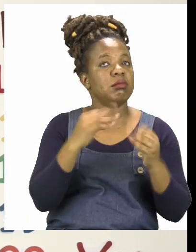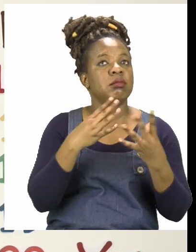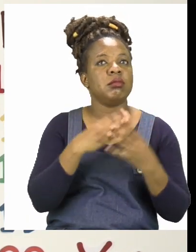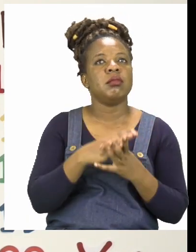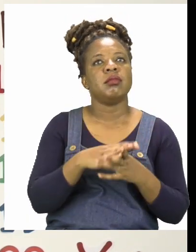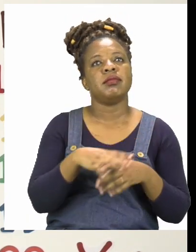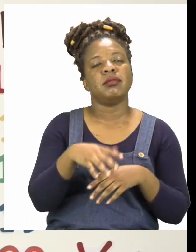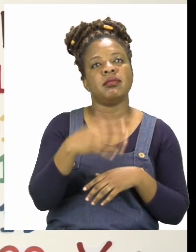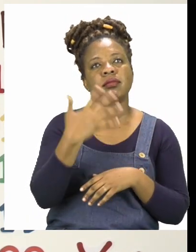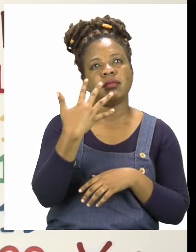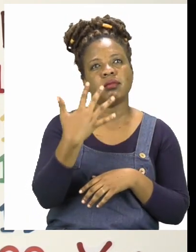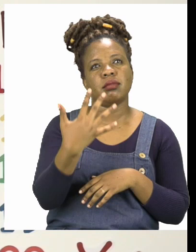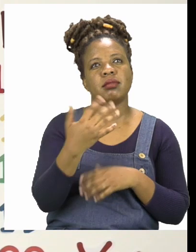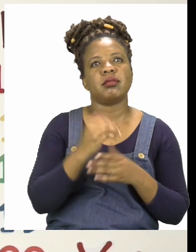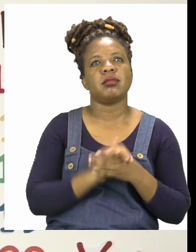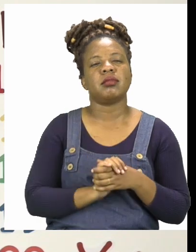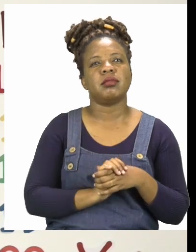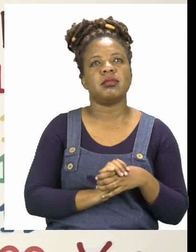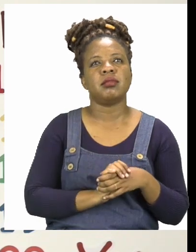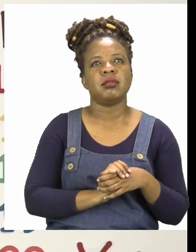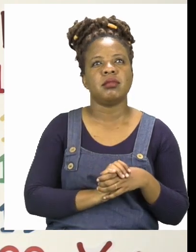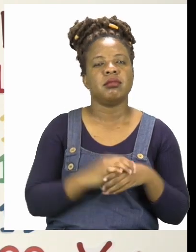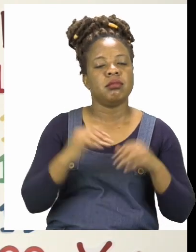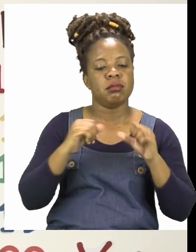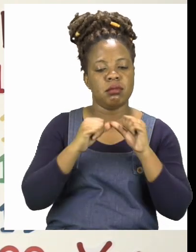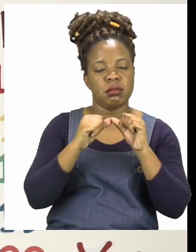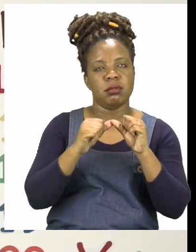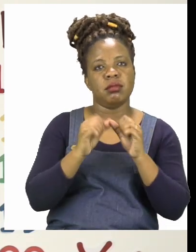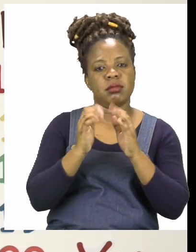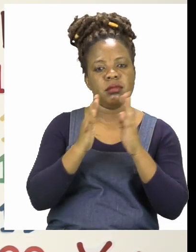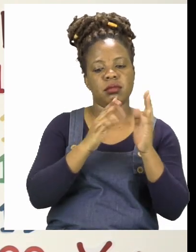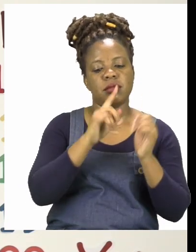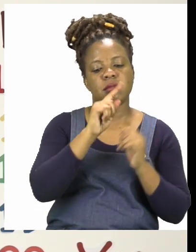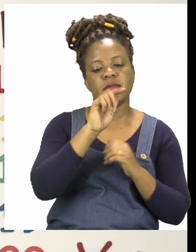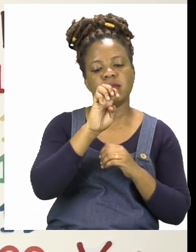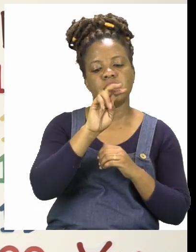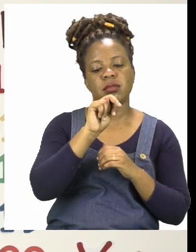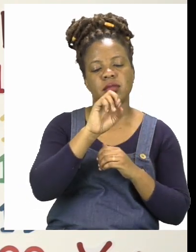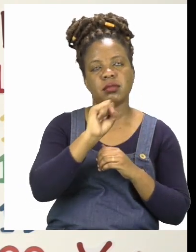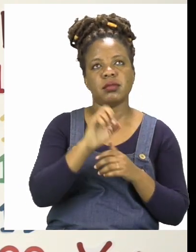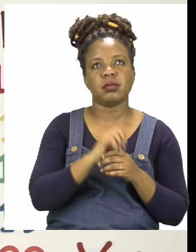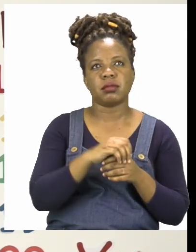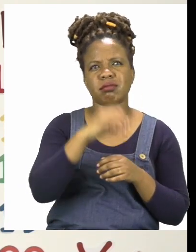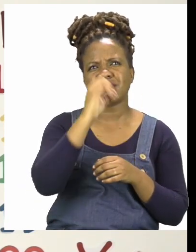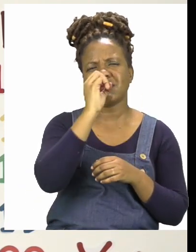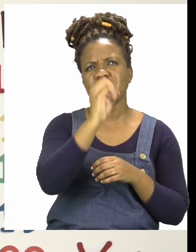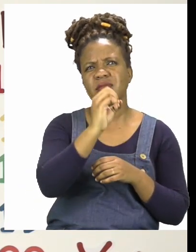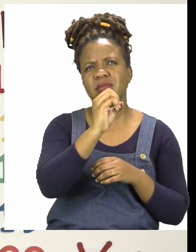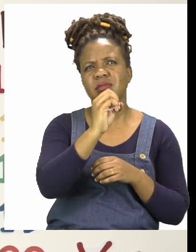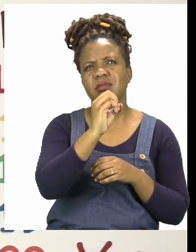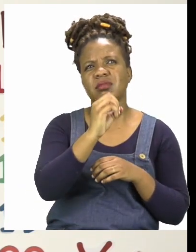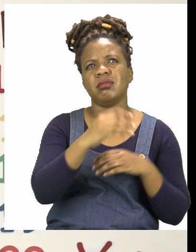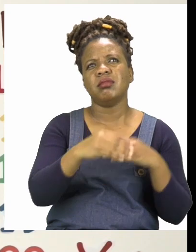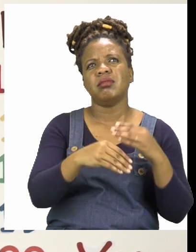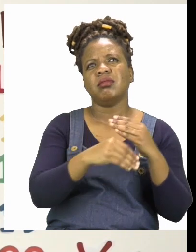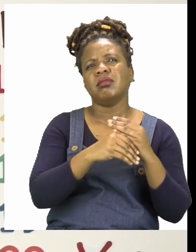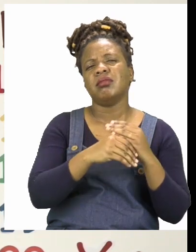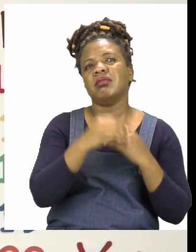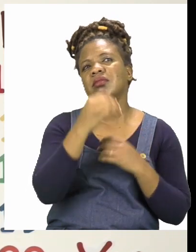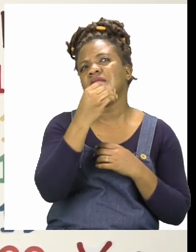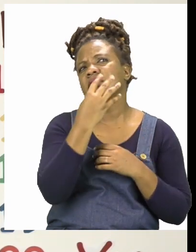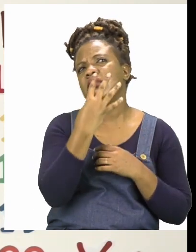5. We move on to the next one, 0 plus 4. So if I